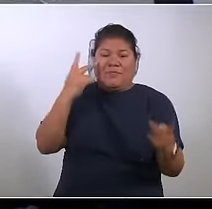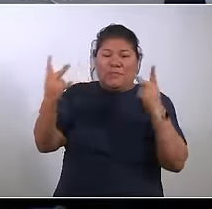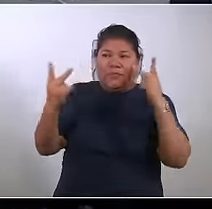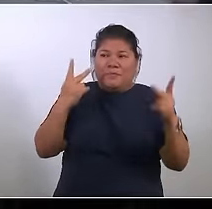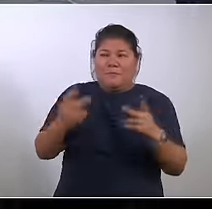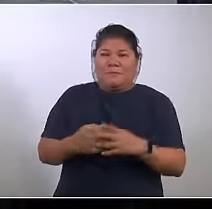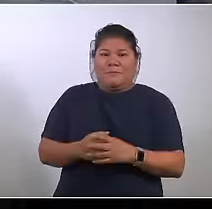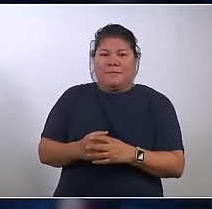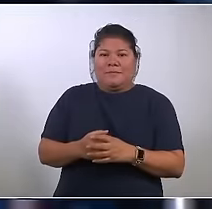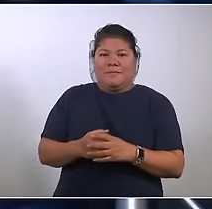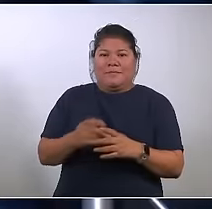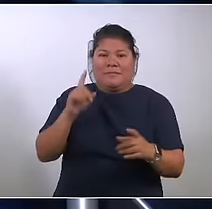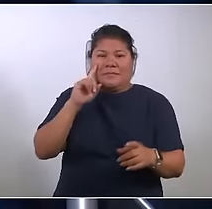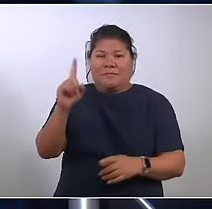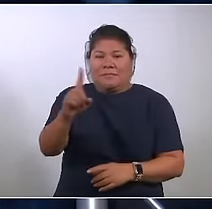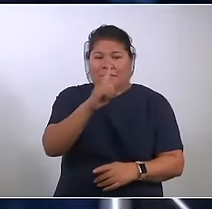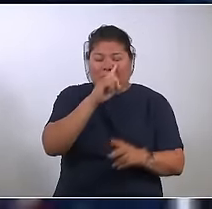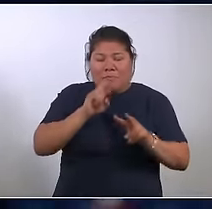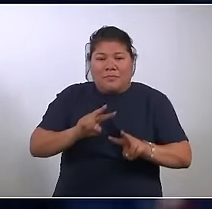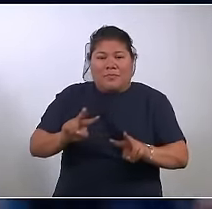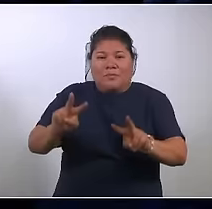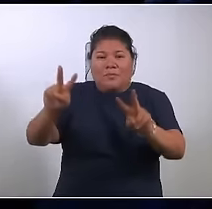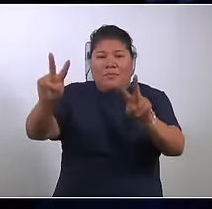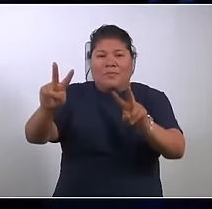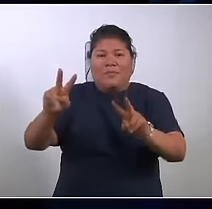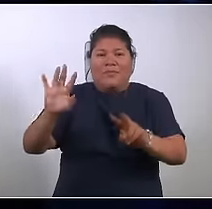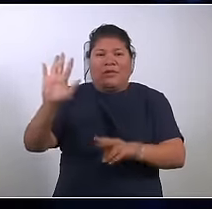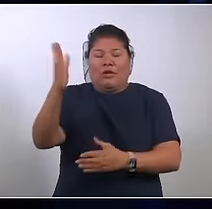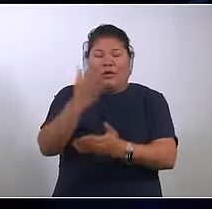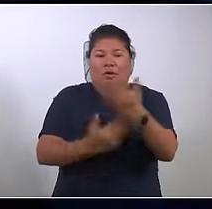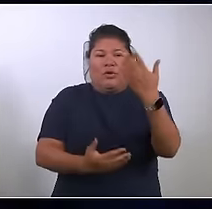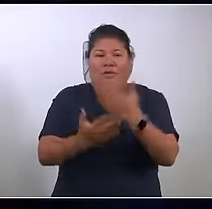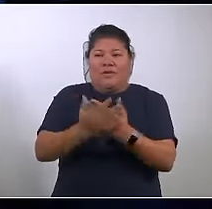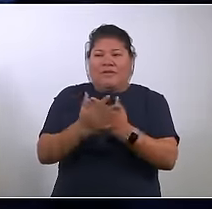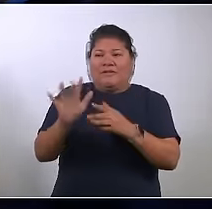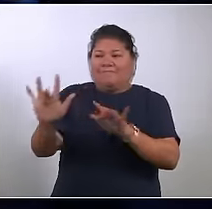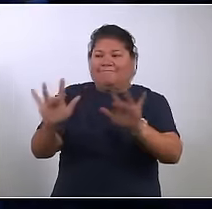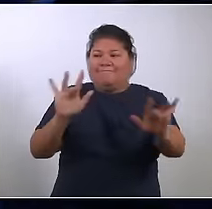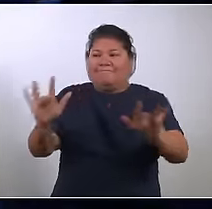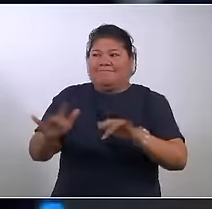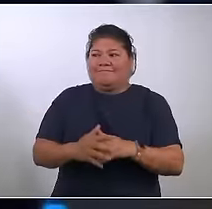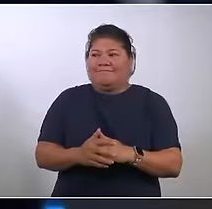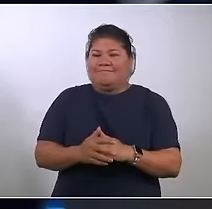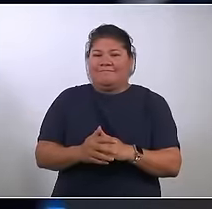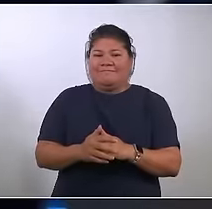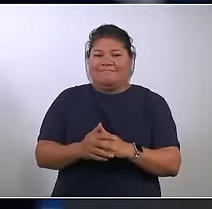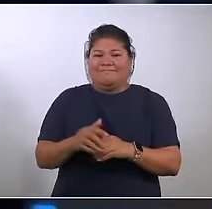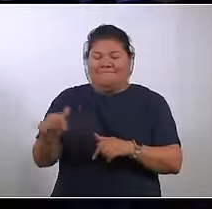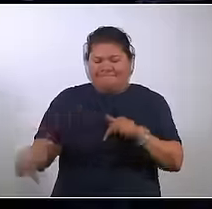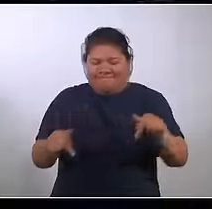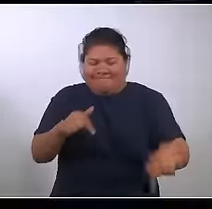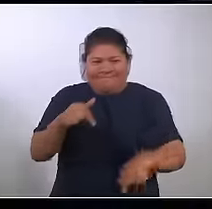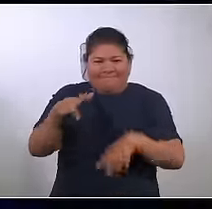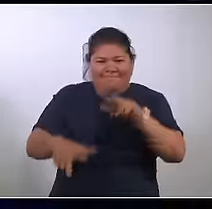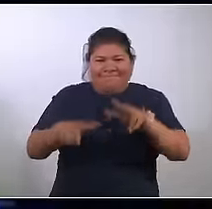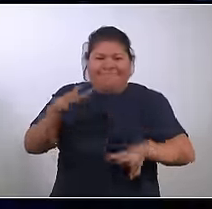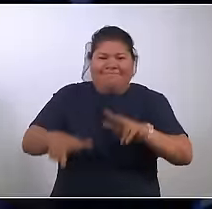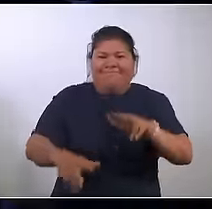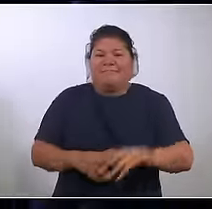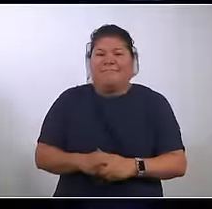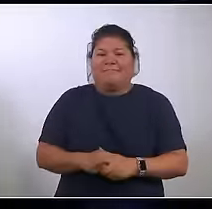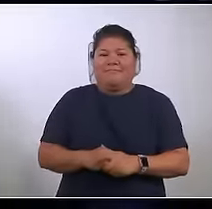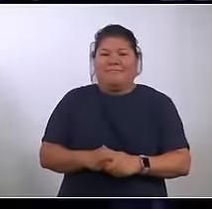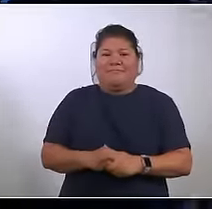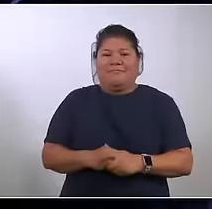ahora, usted verá. Are beholding it. Sus ojos your están hands viendo. Are touching sus manos it. Están your tocando. Sus pies